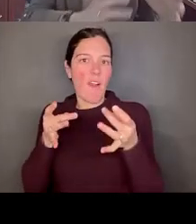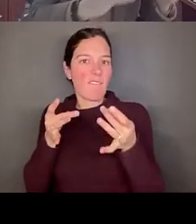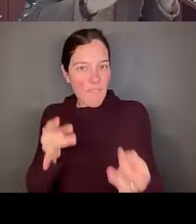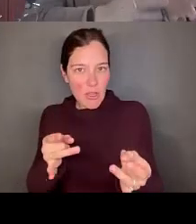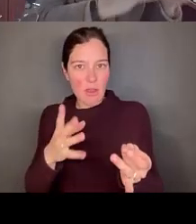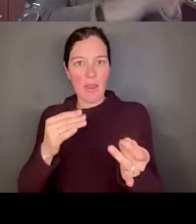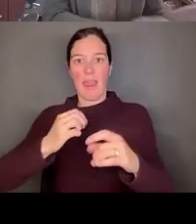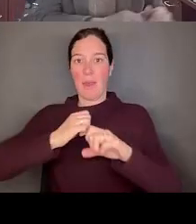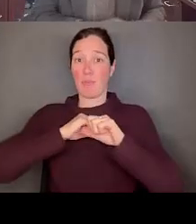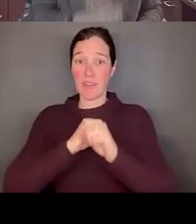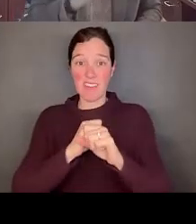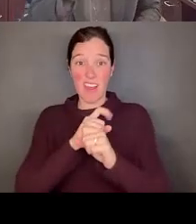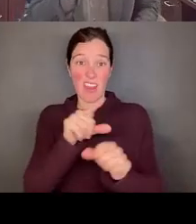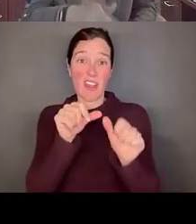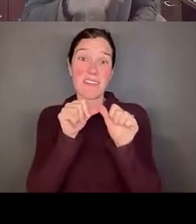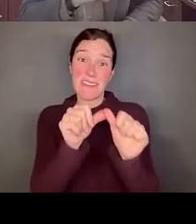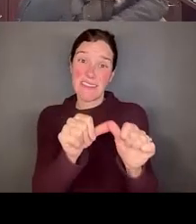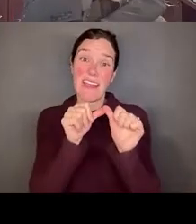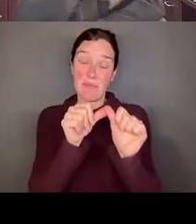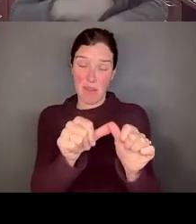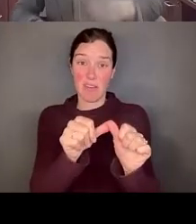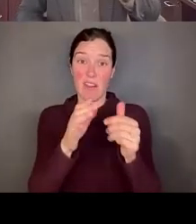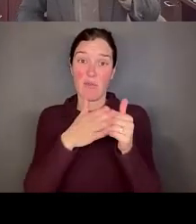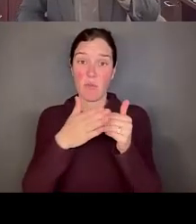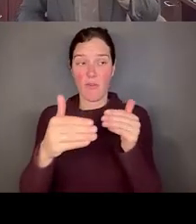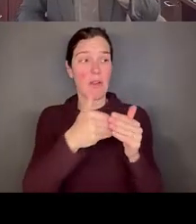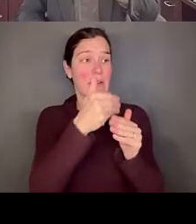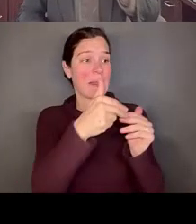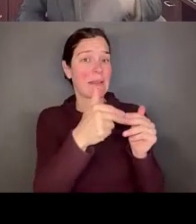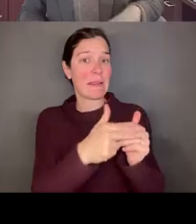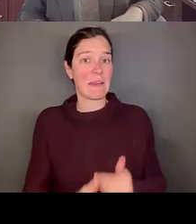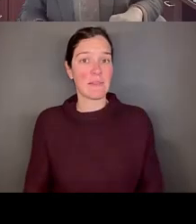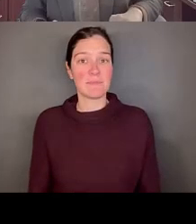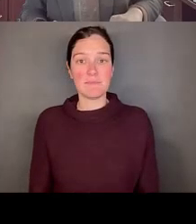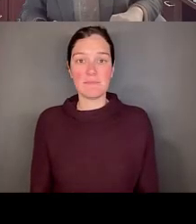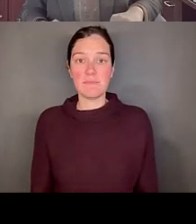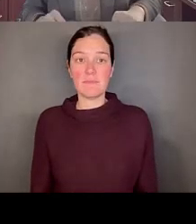and to protect their sustainability as we move forward? Let's go to the next slide, please.